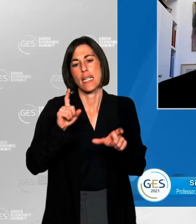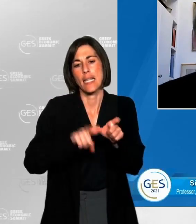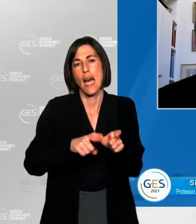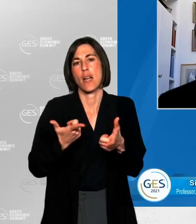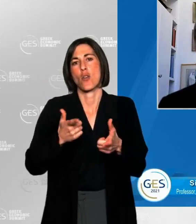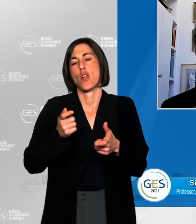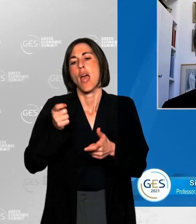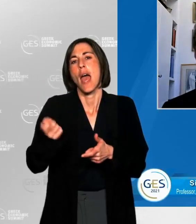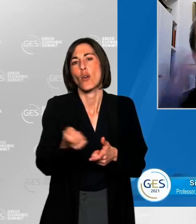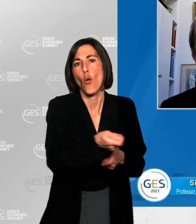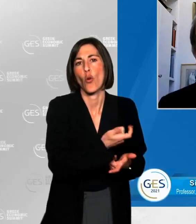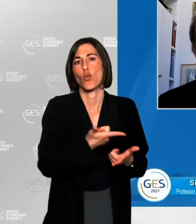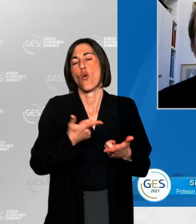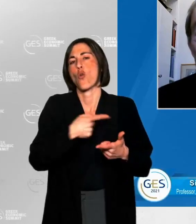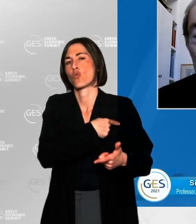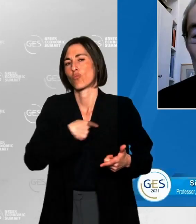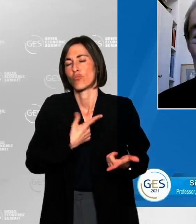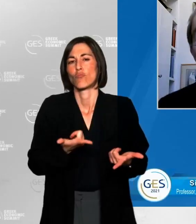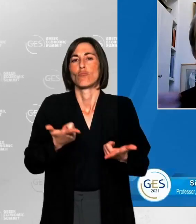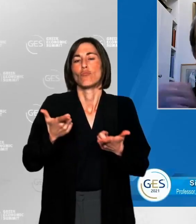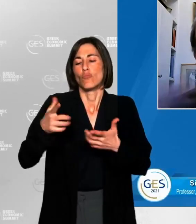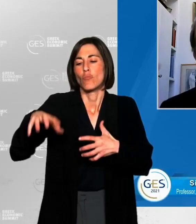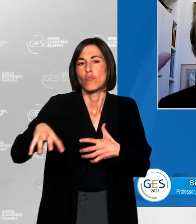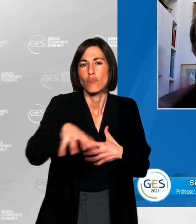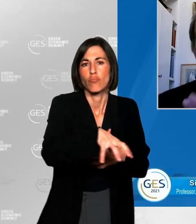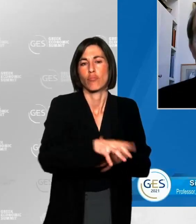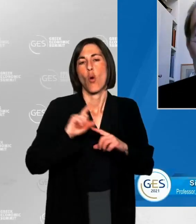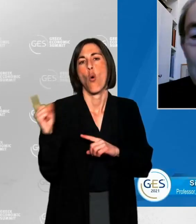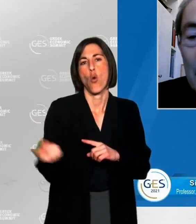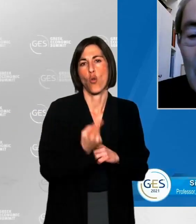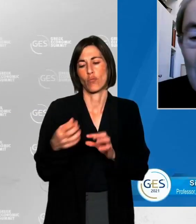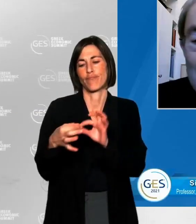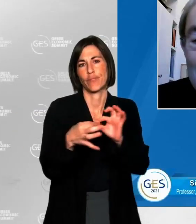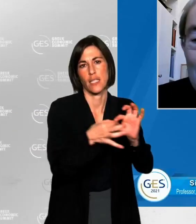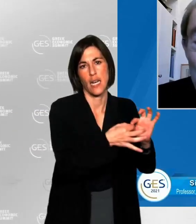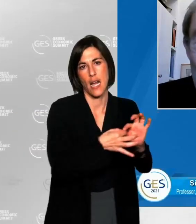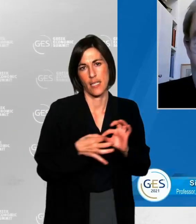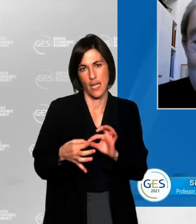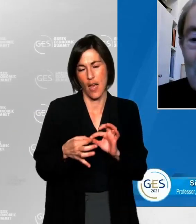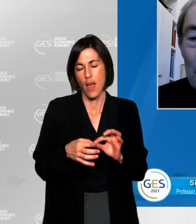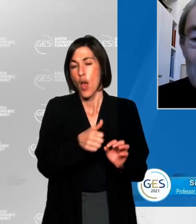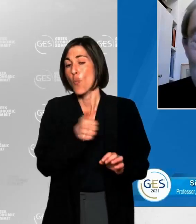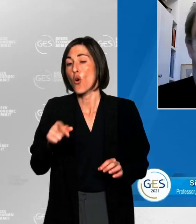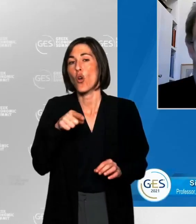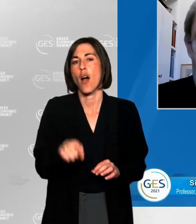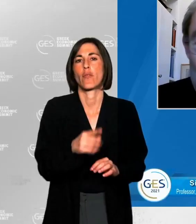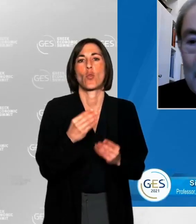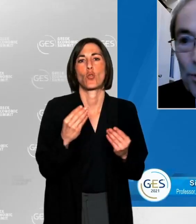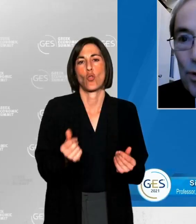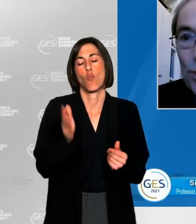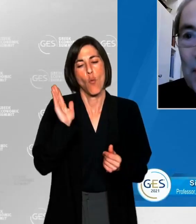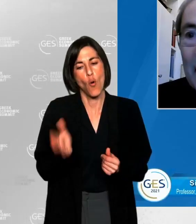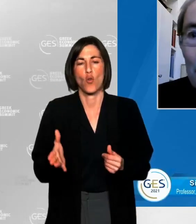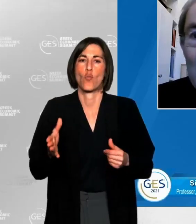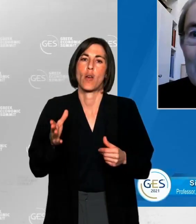I look at growth today is that it's an enabler, but it needs to be pushed along. As our classical